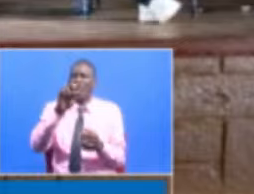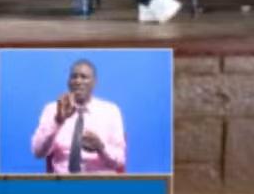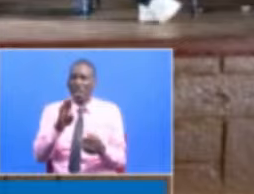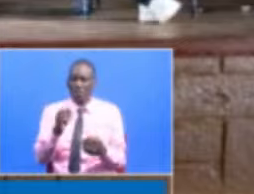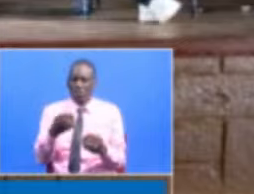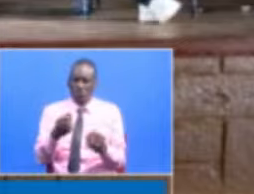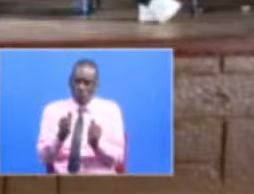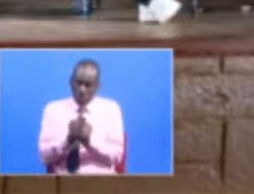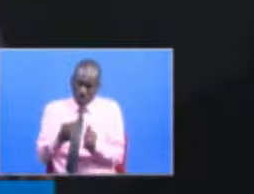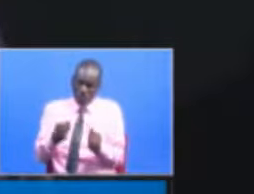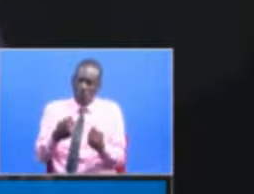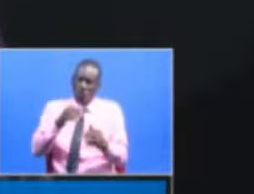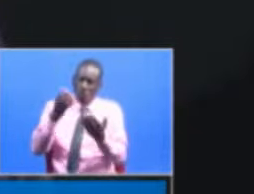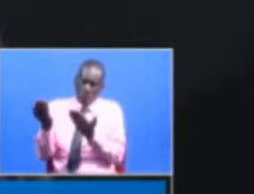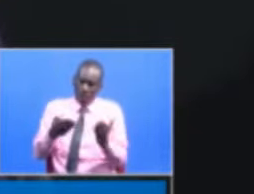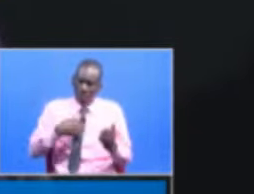panelists.